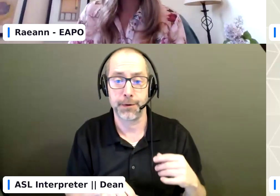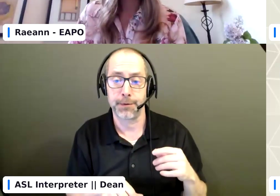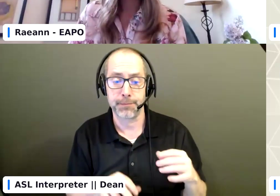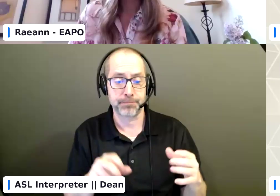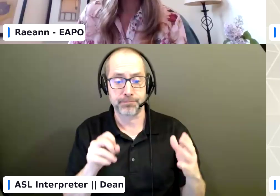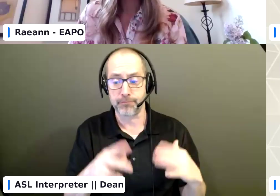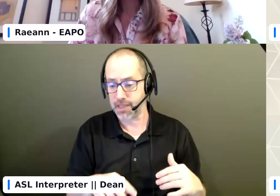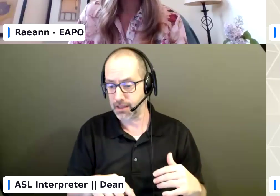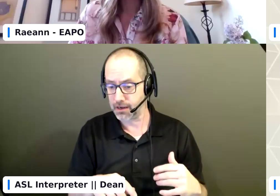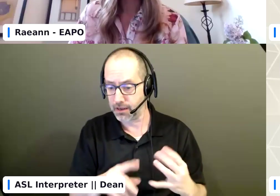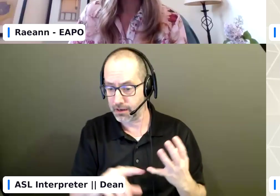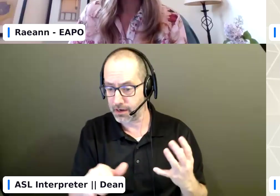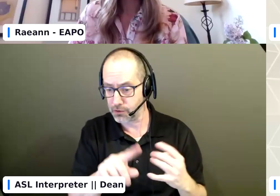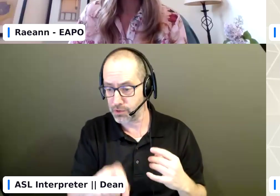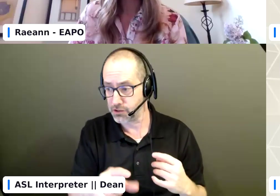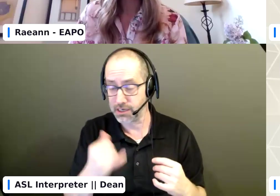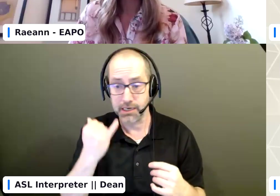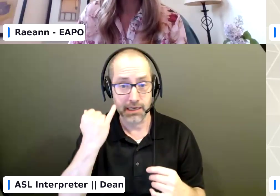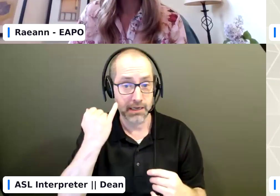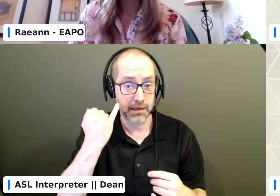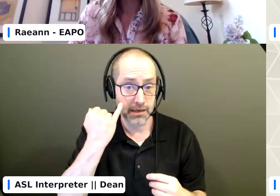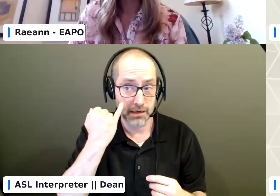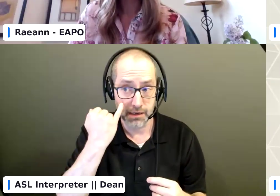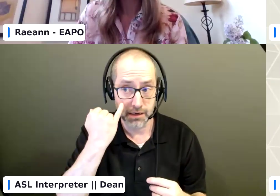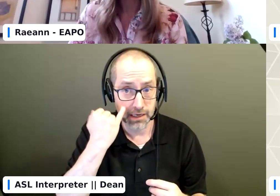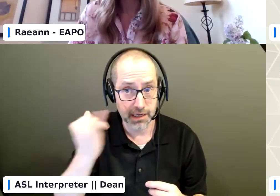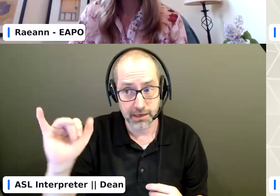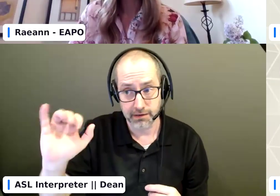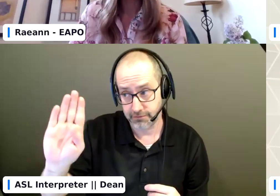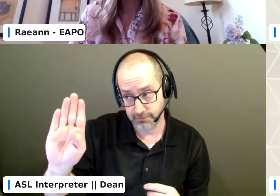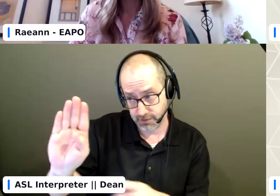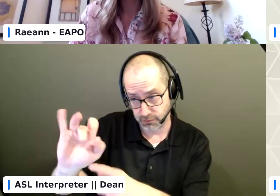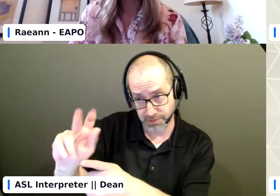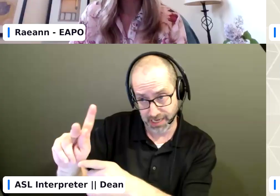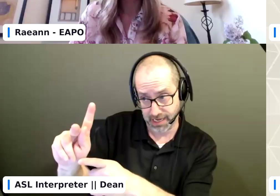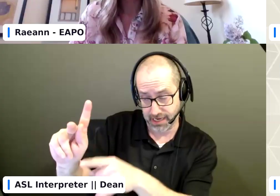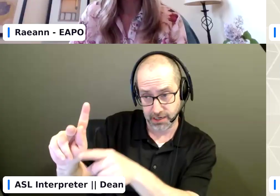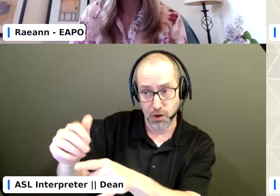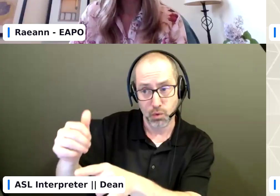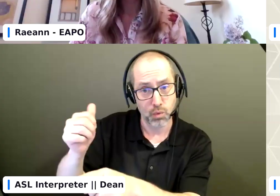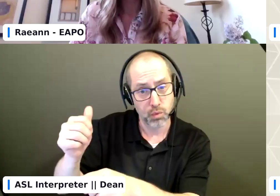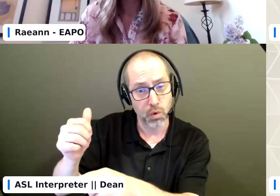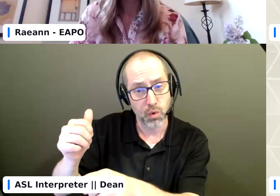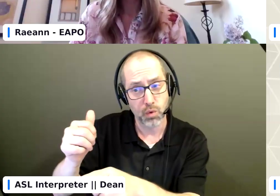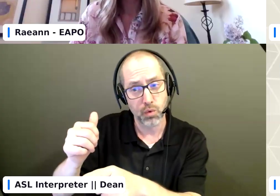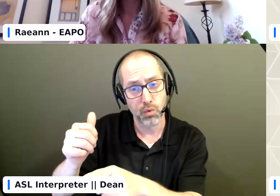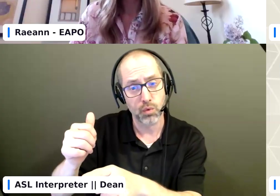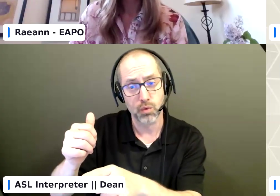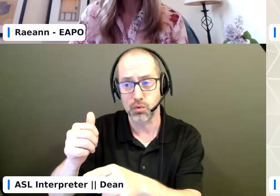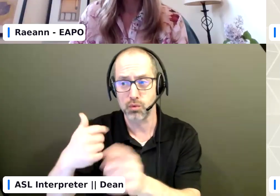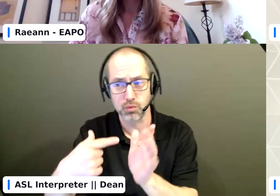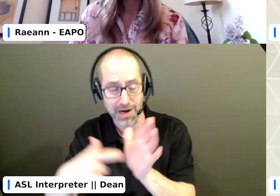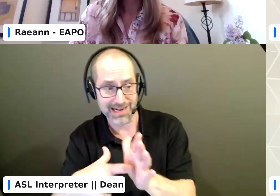in situations where banks will not recognize a legal representative's authority to manage an older adult's bank